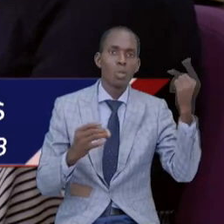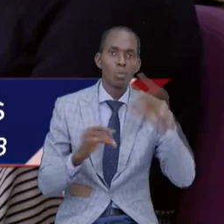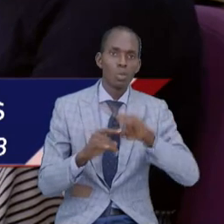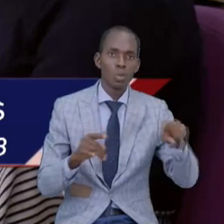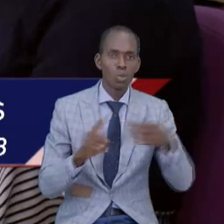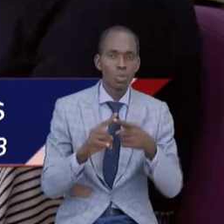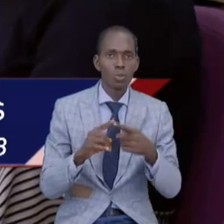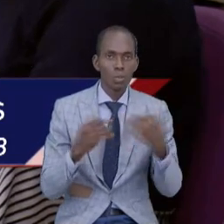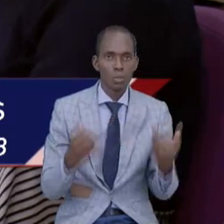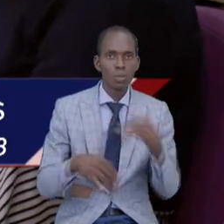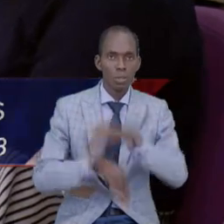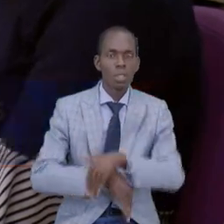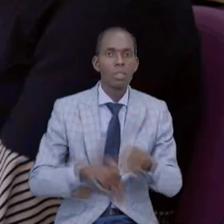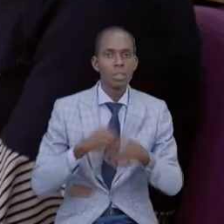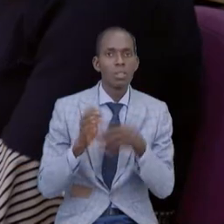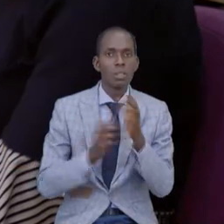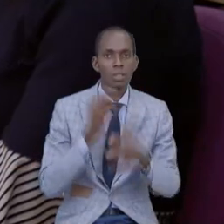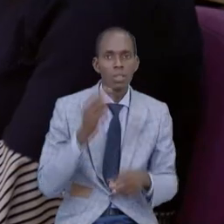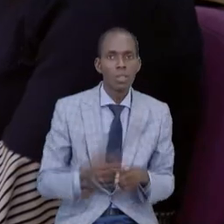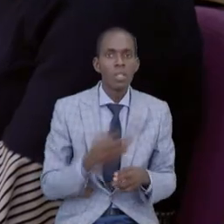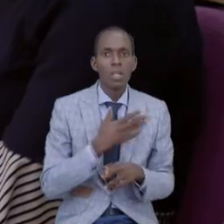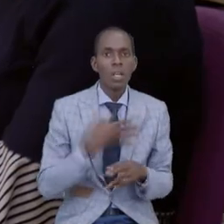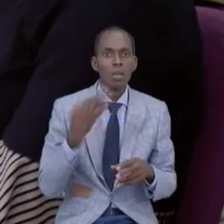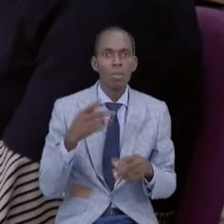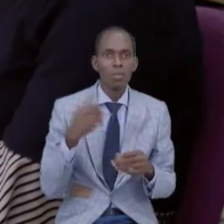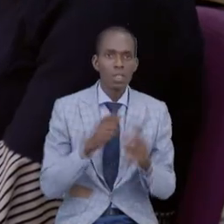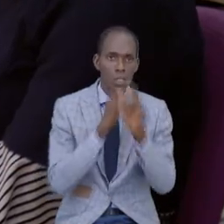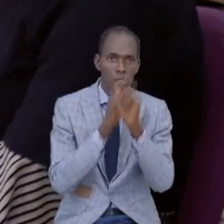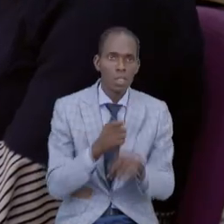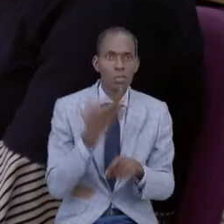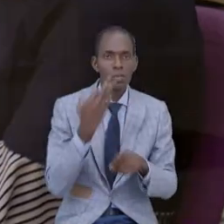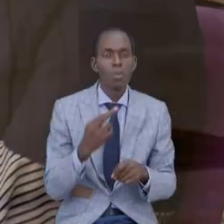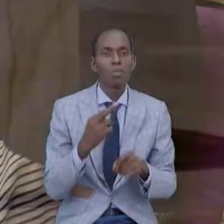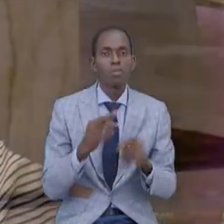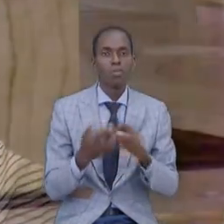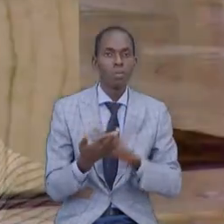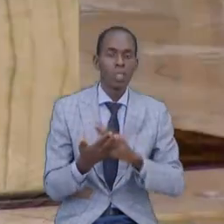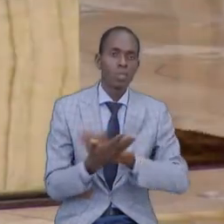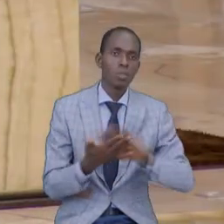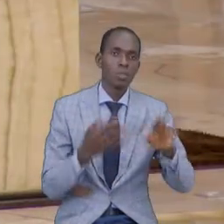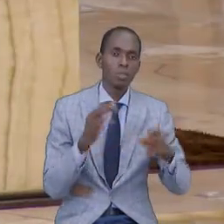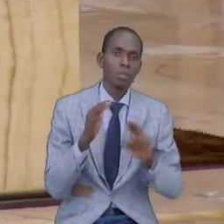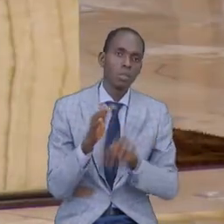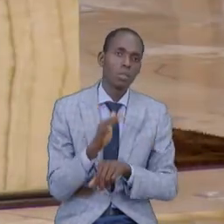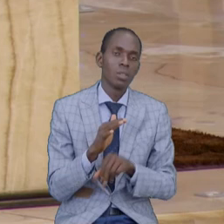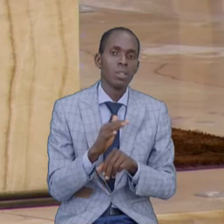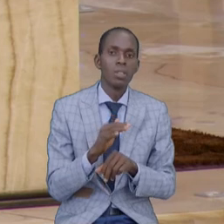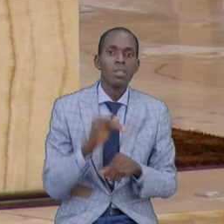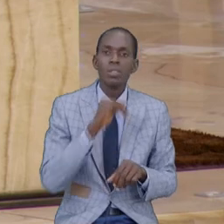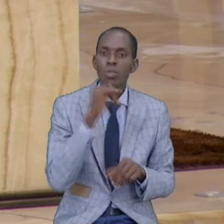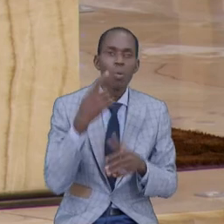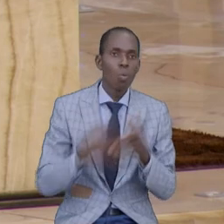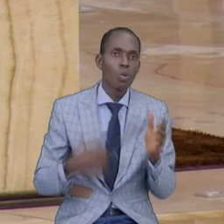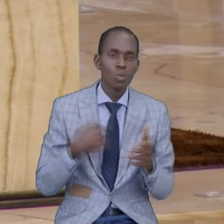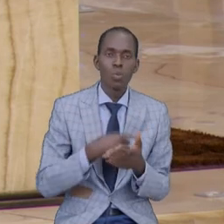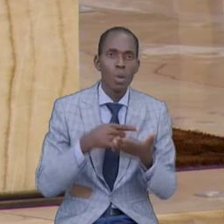tonight in Jesus' name. And of the gift of righteousness. Gift. It is not something we pay for.